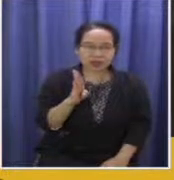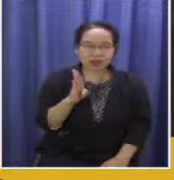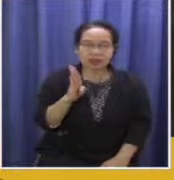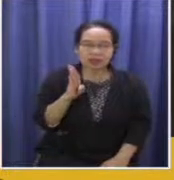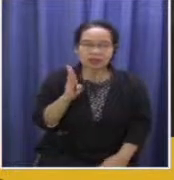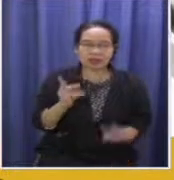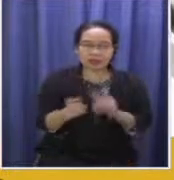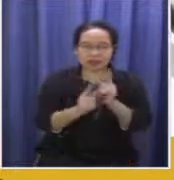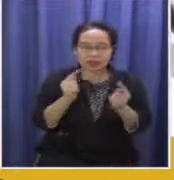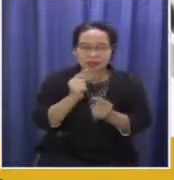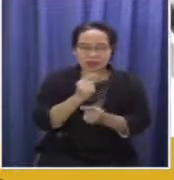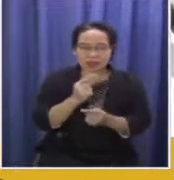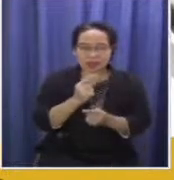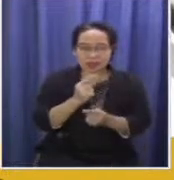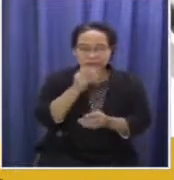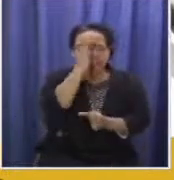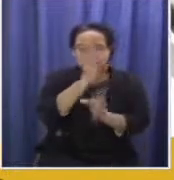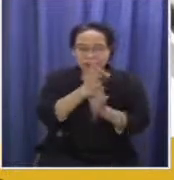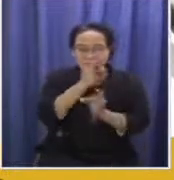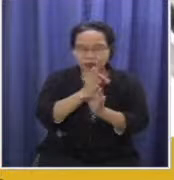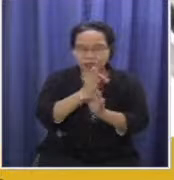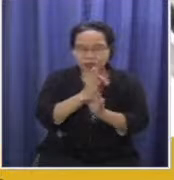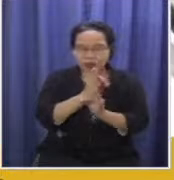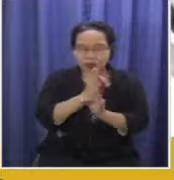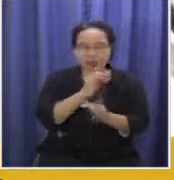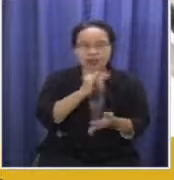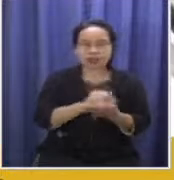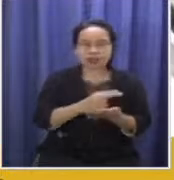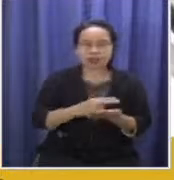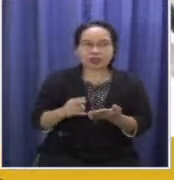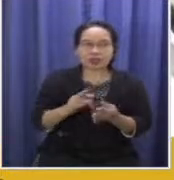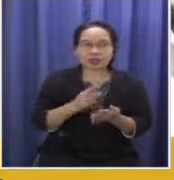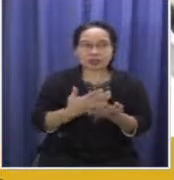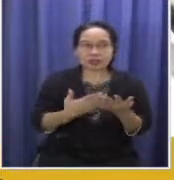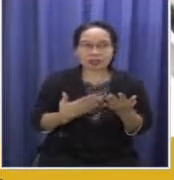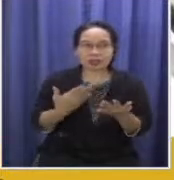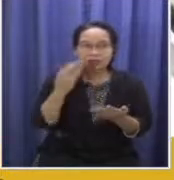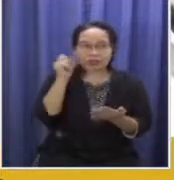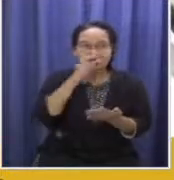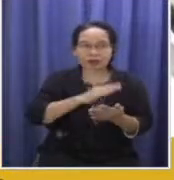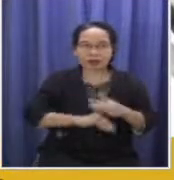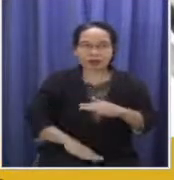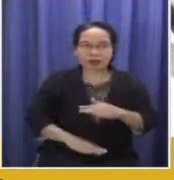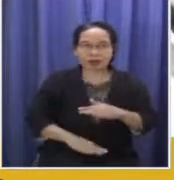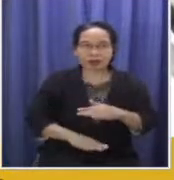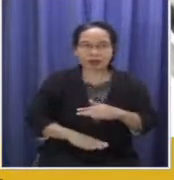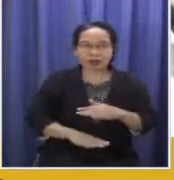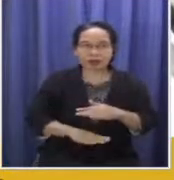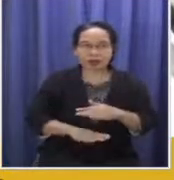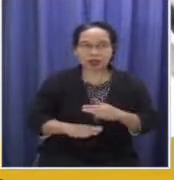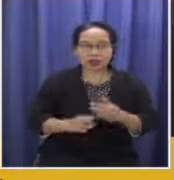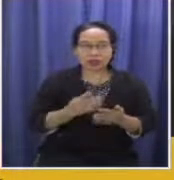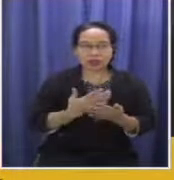it translated faithfully, Brother Diwas? That holy thing that shall be born.